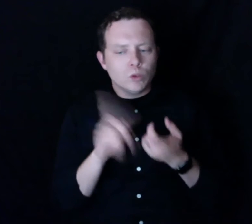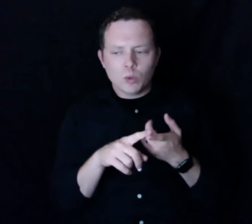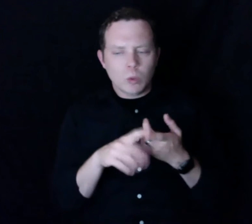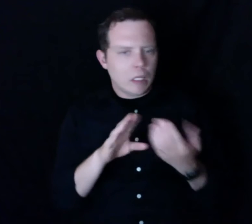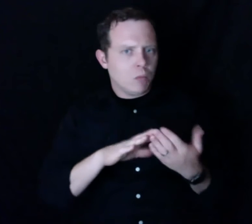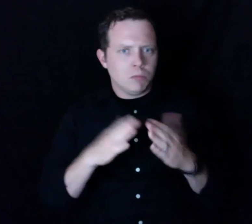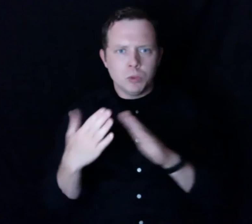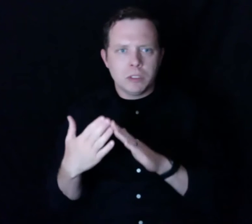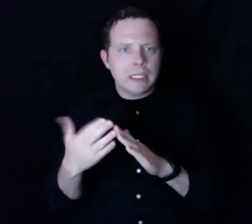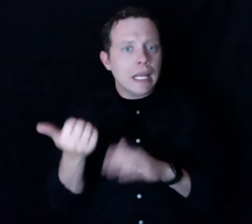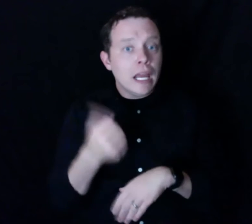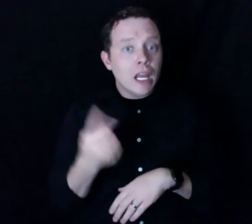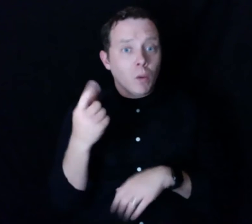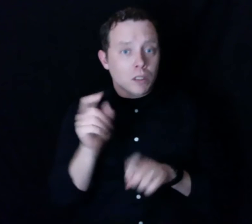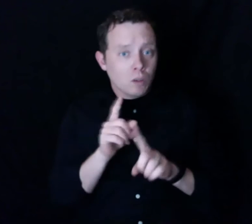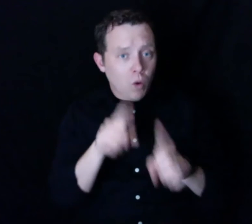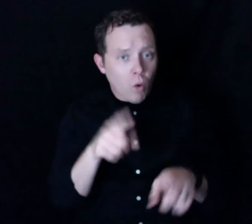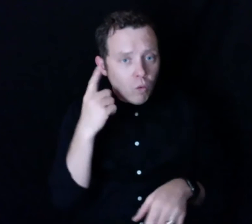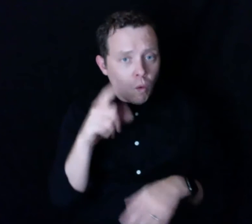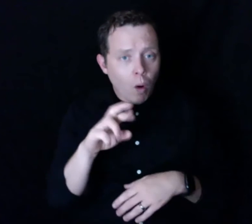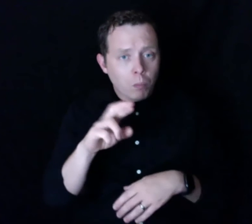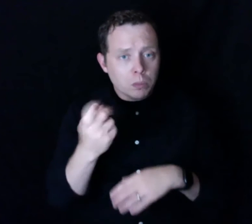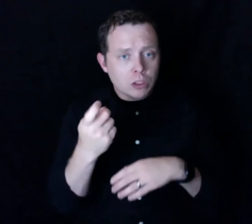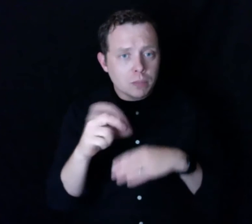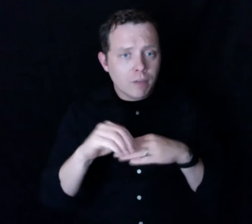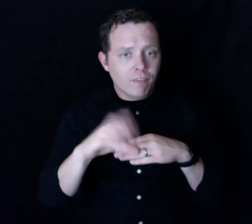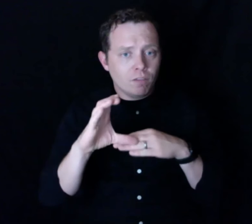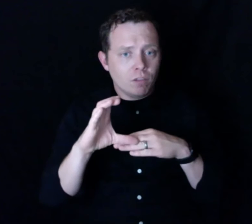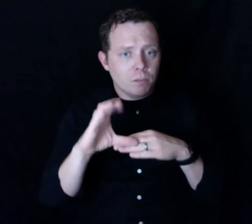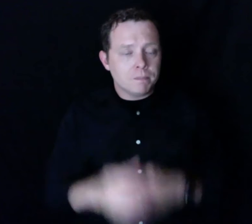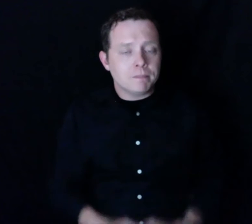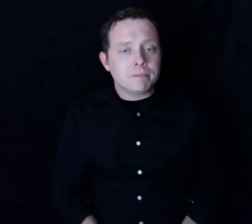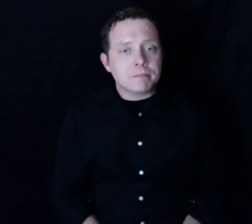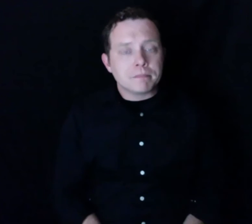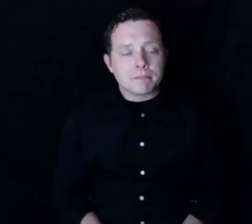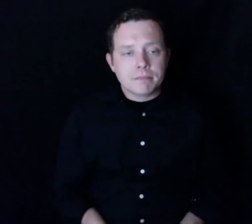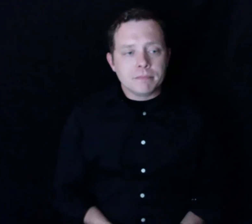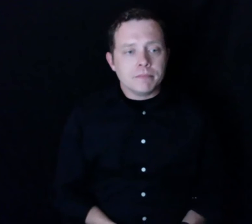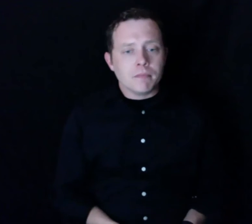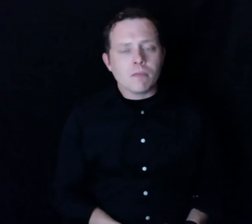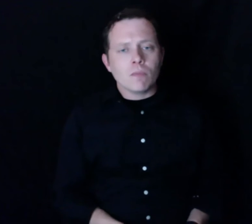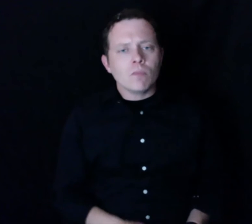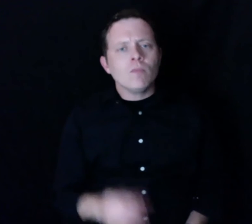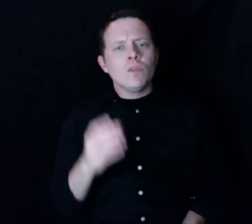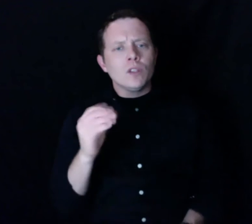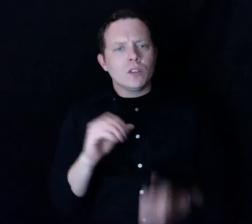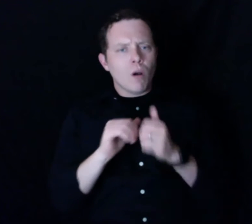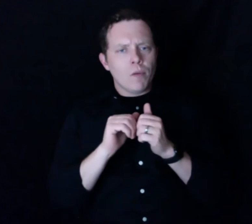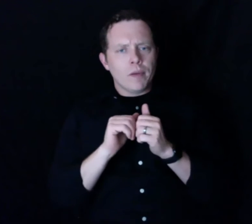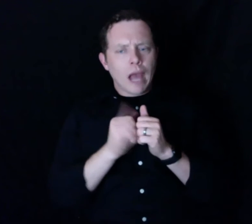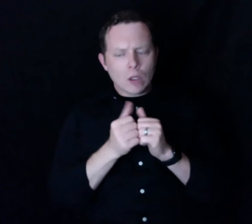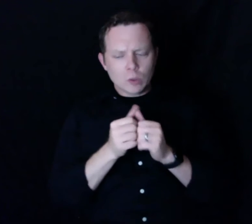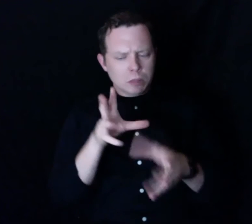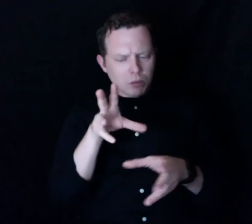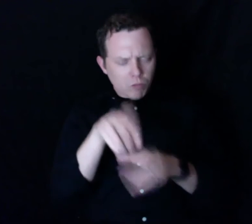Anyone can come and get their prescription filled there. what you need to do to get involved in that is the